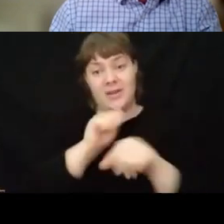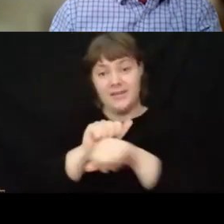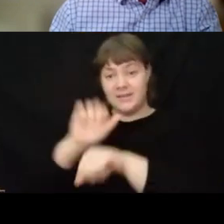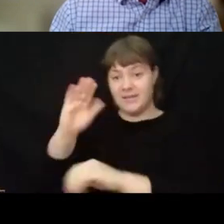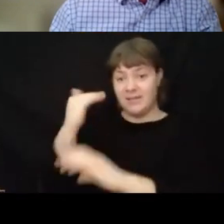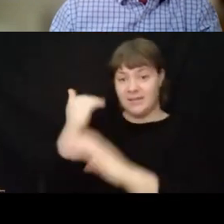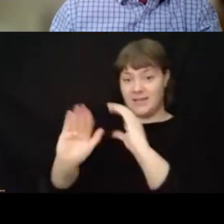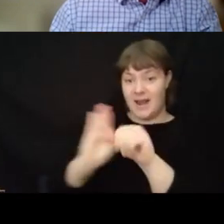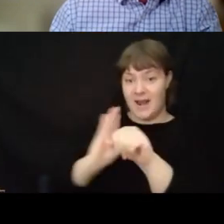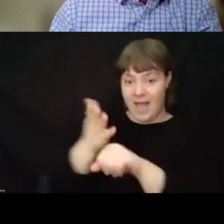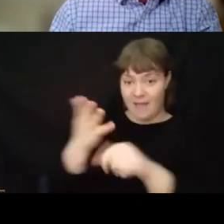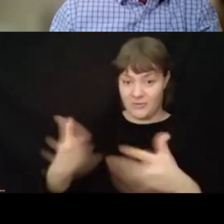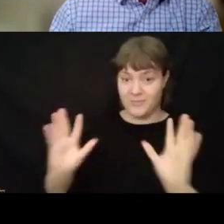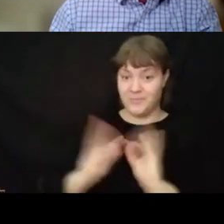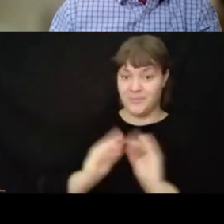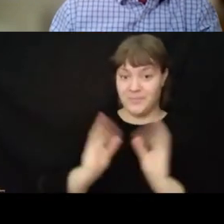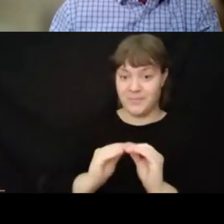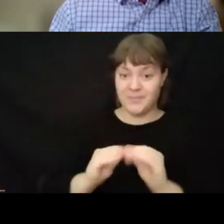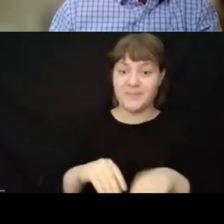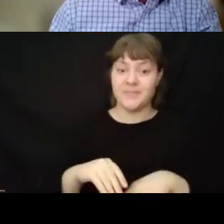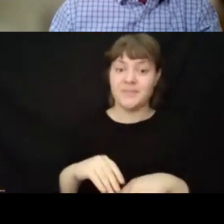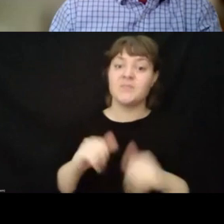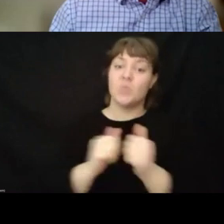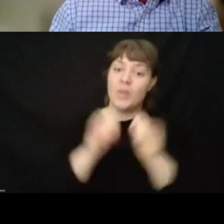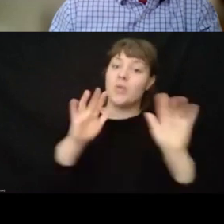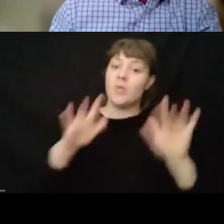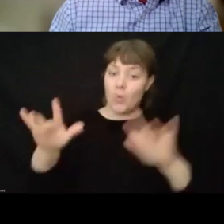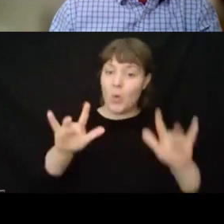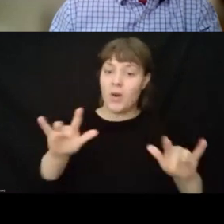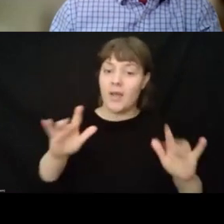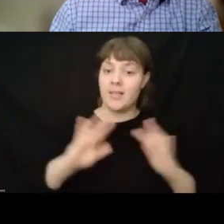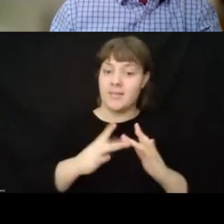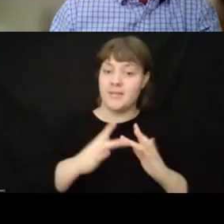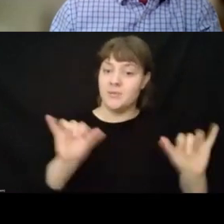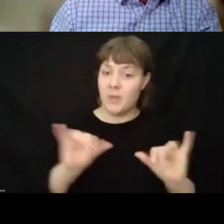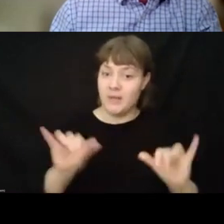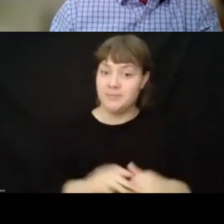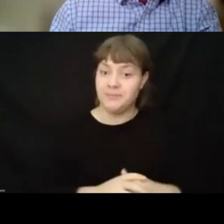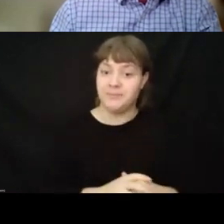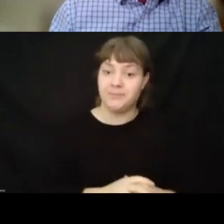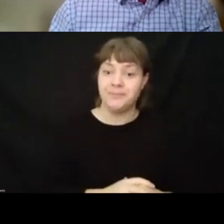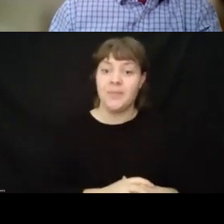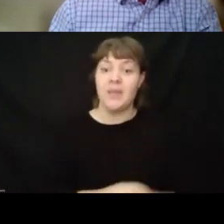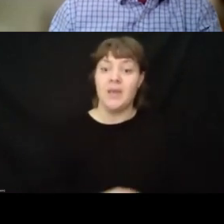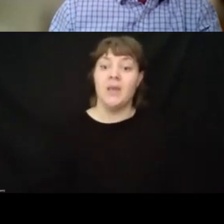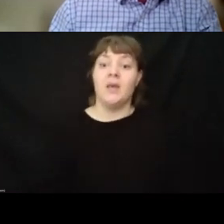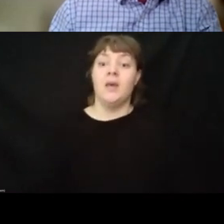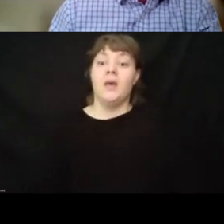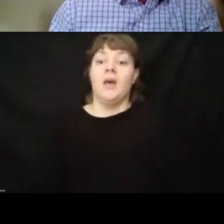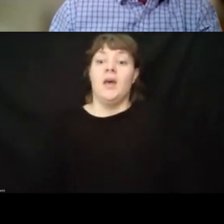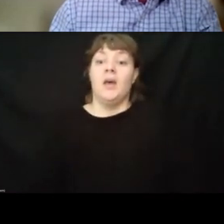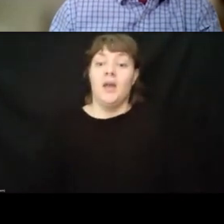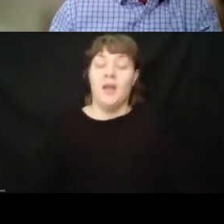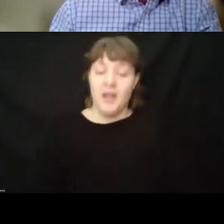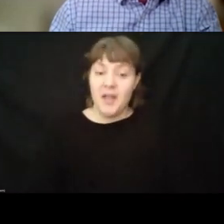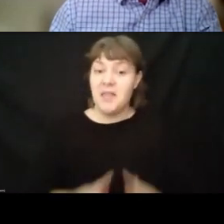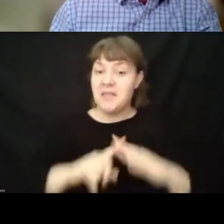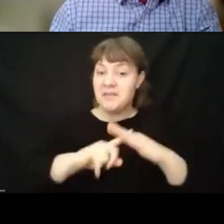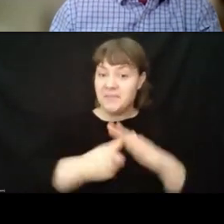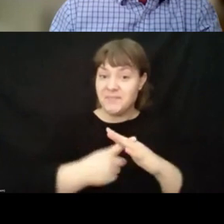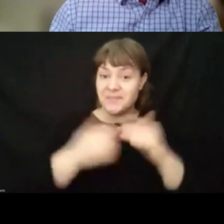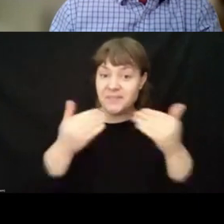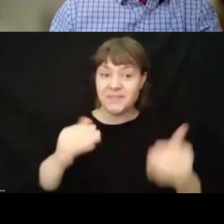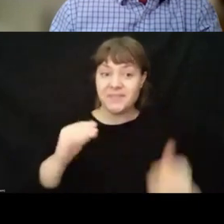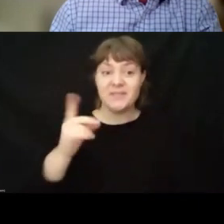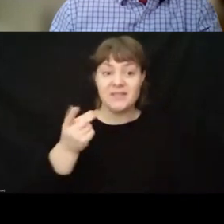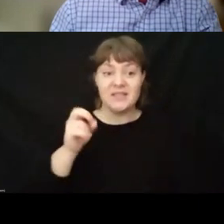this is completed with the recording link to the video. So Let's get started. I know that Dr. Janelsons has